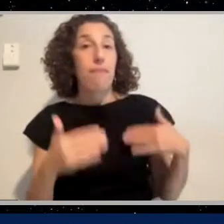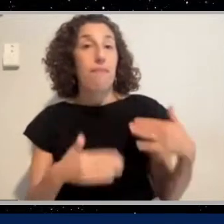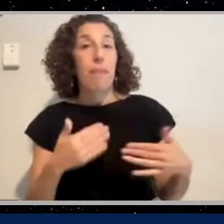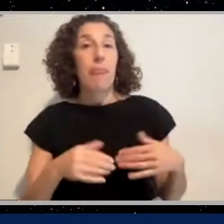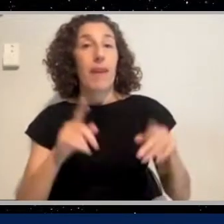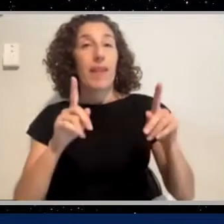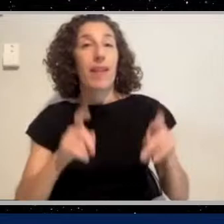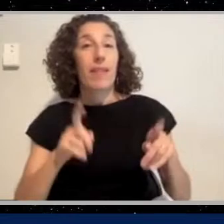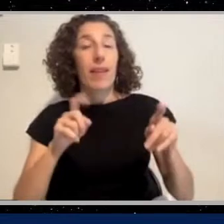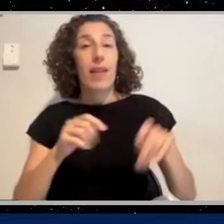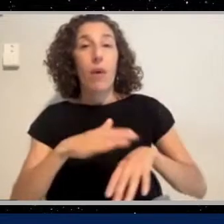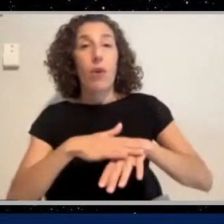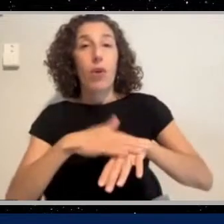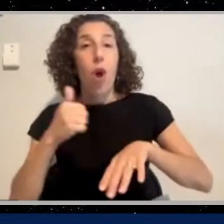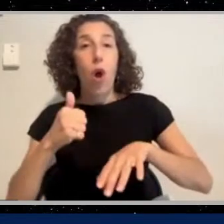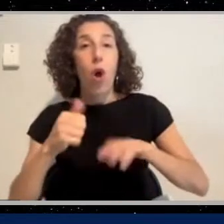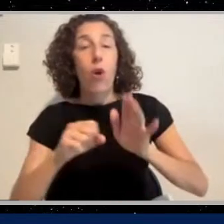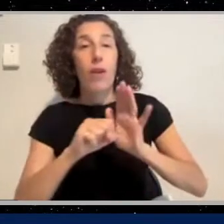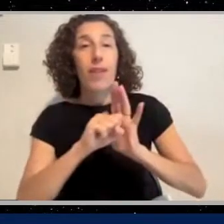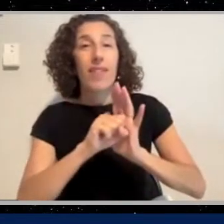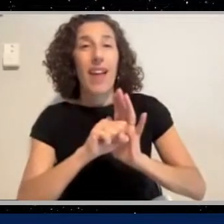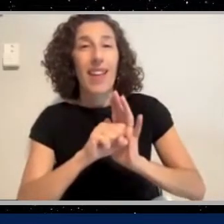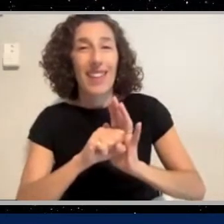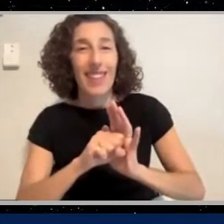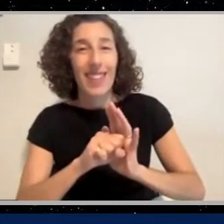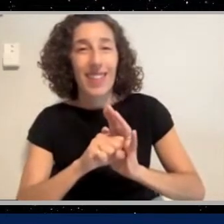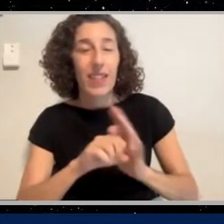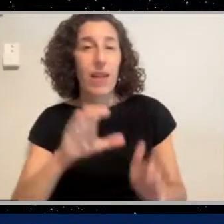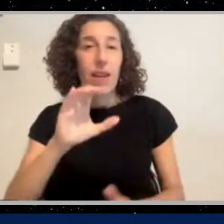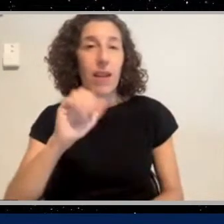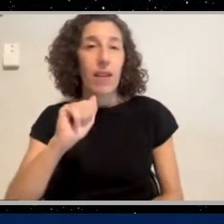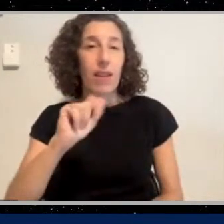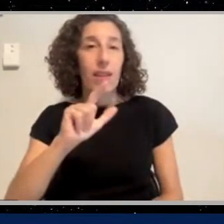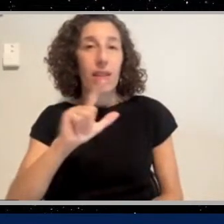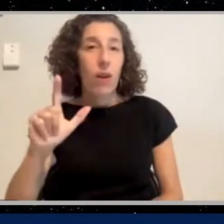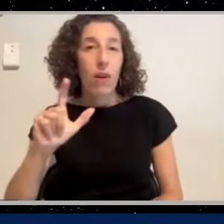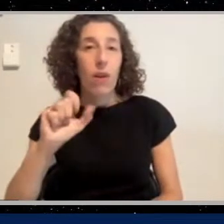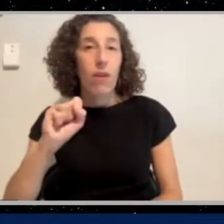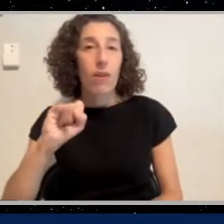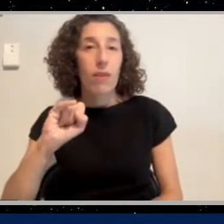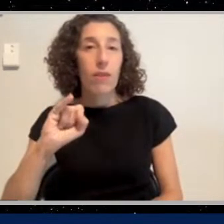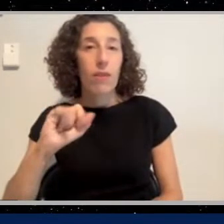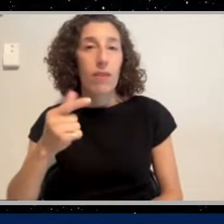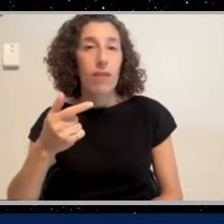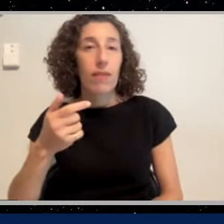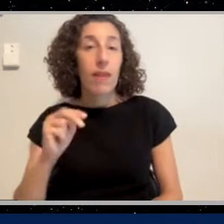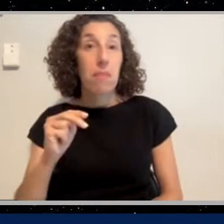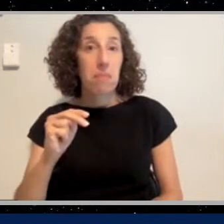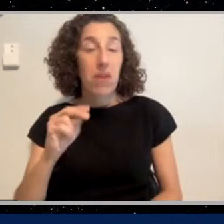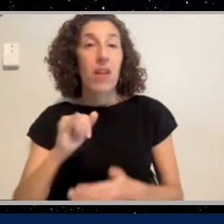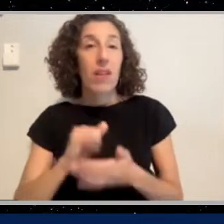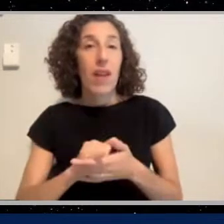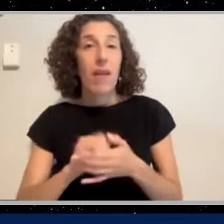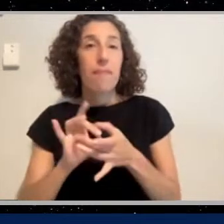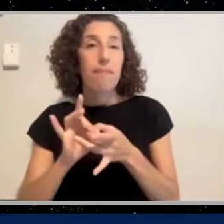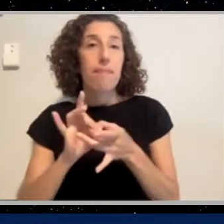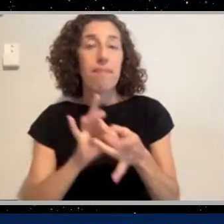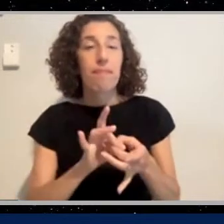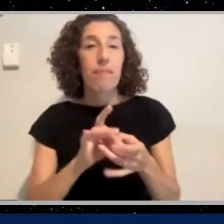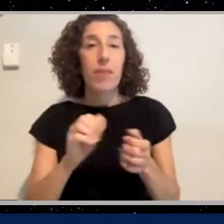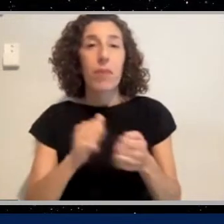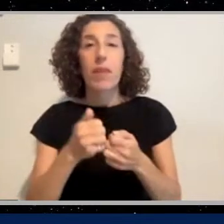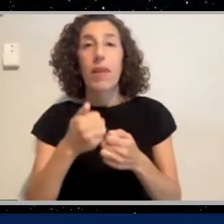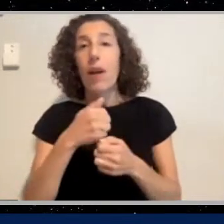signs, just because that is something that is, part of it's synonymous with,